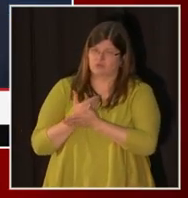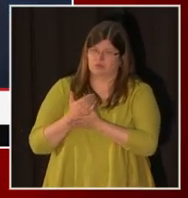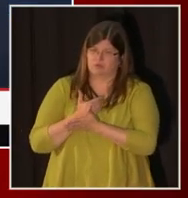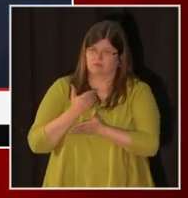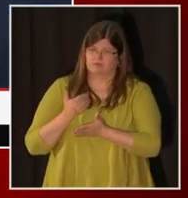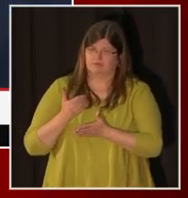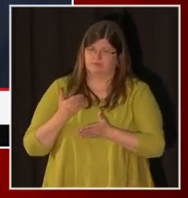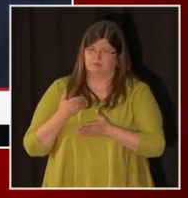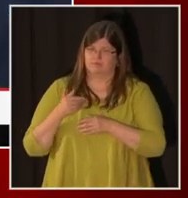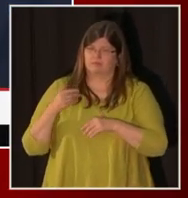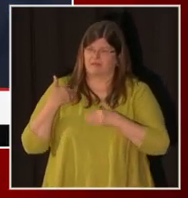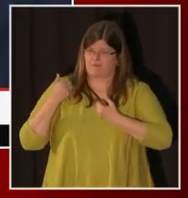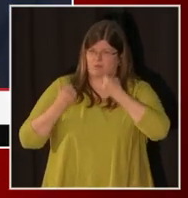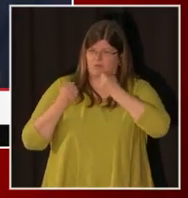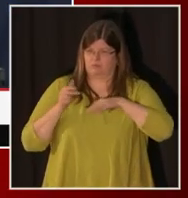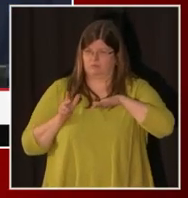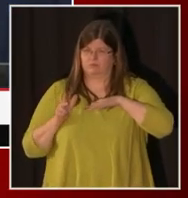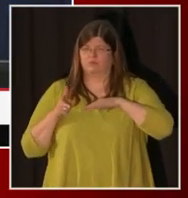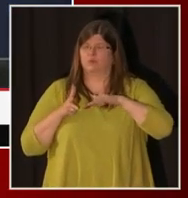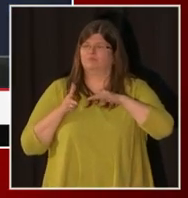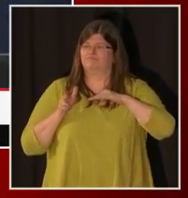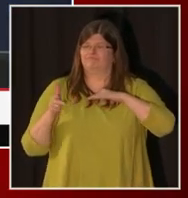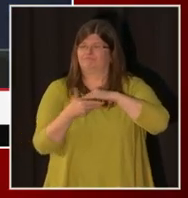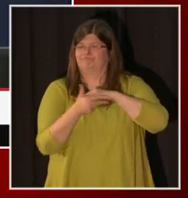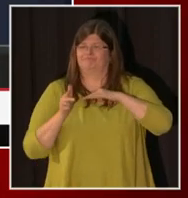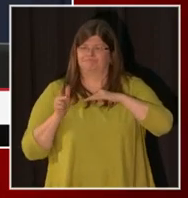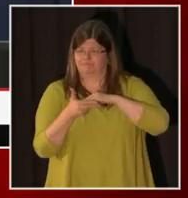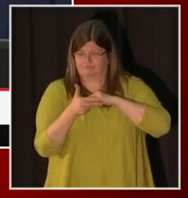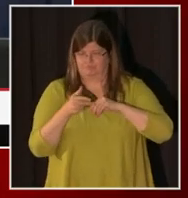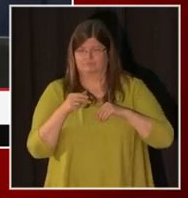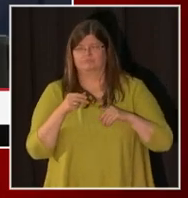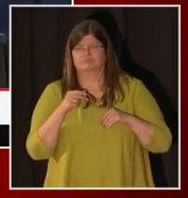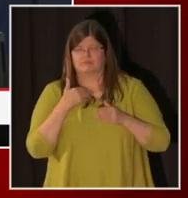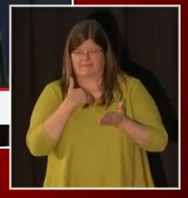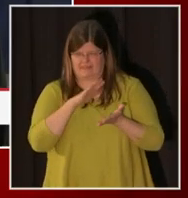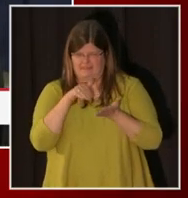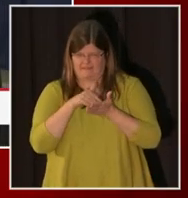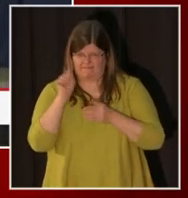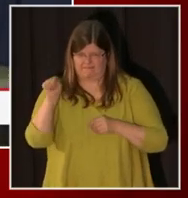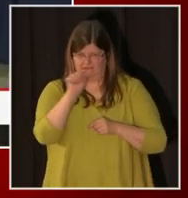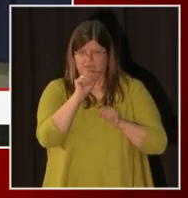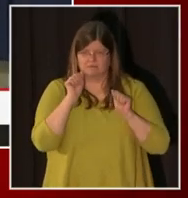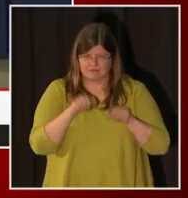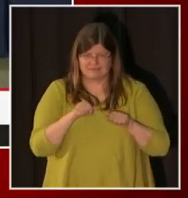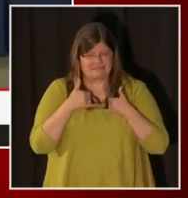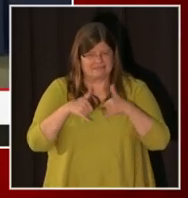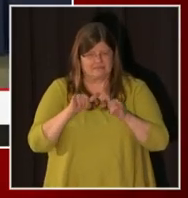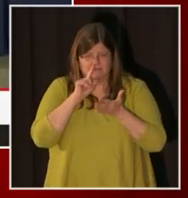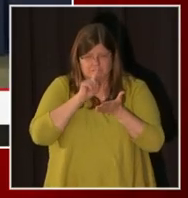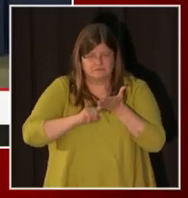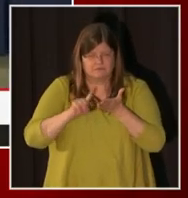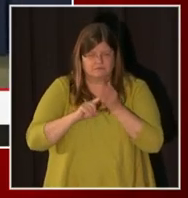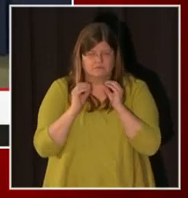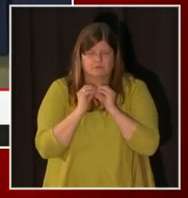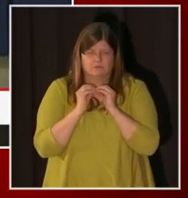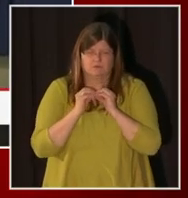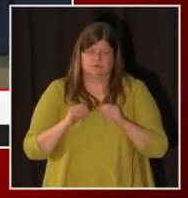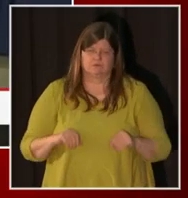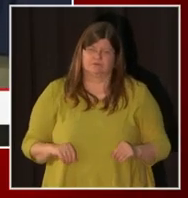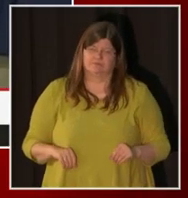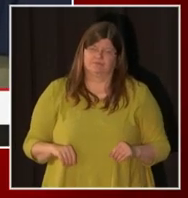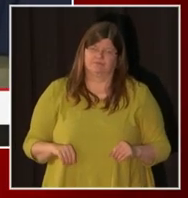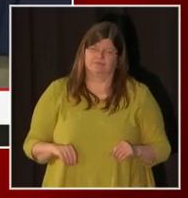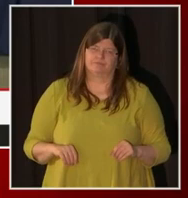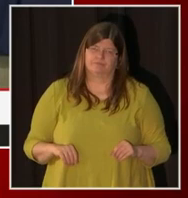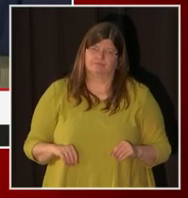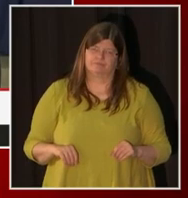up, to include the ability to walk up and be tested as this new guidance has gone out. So the guidance applies across